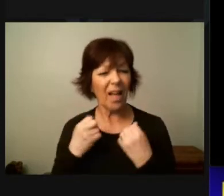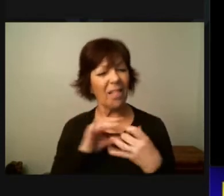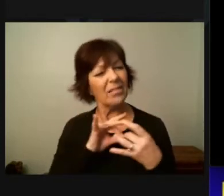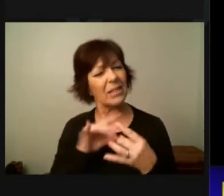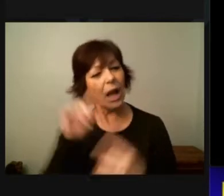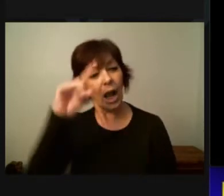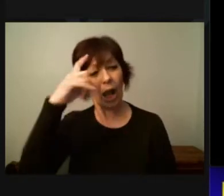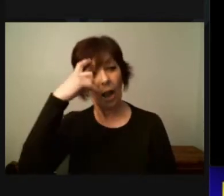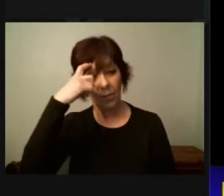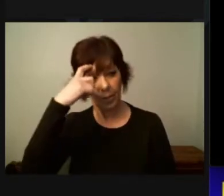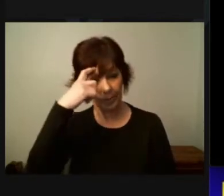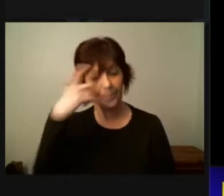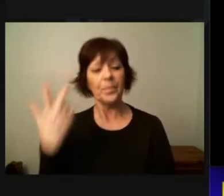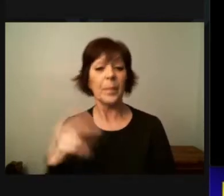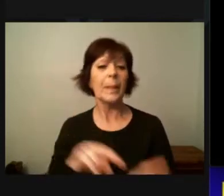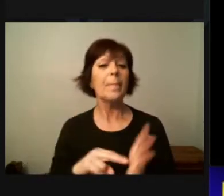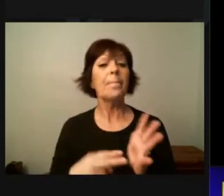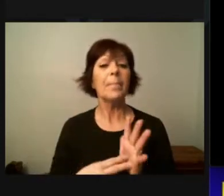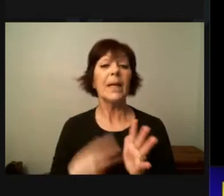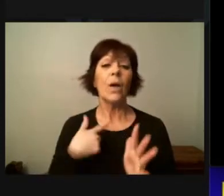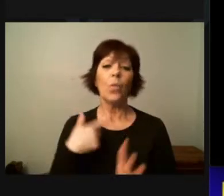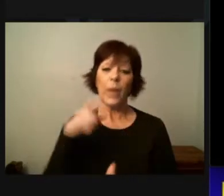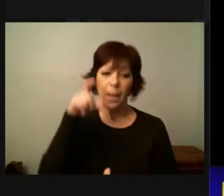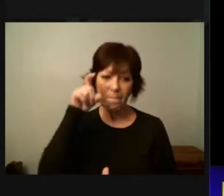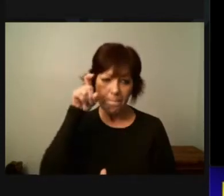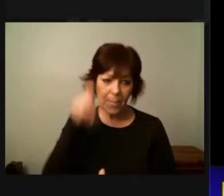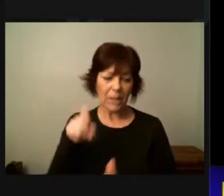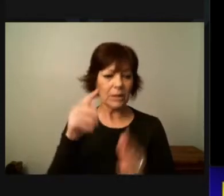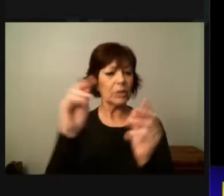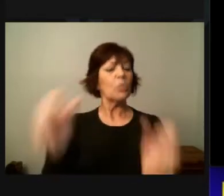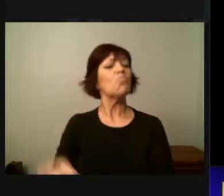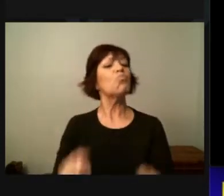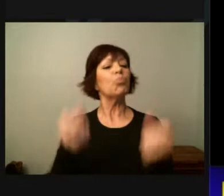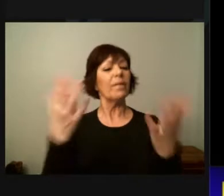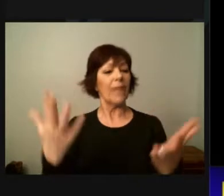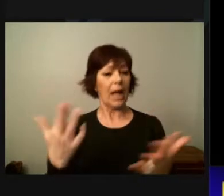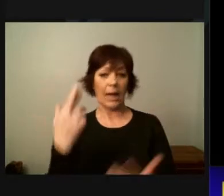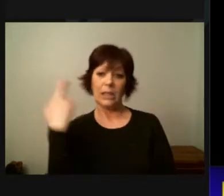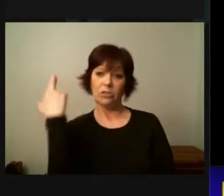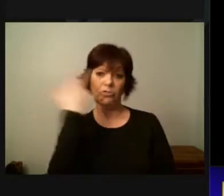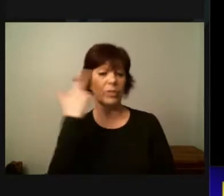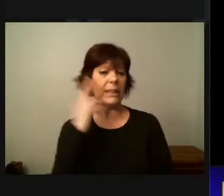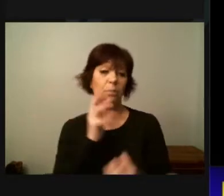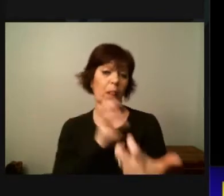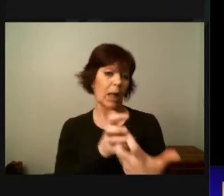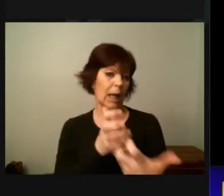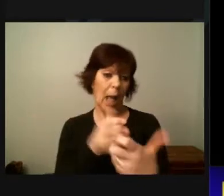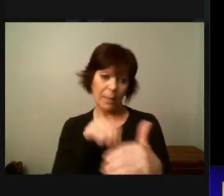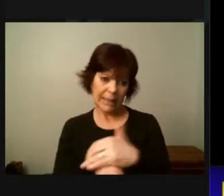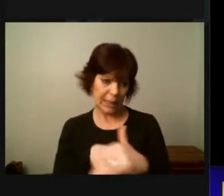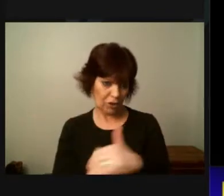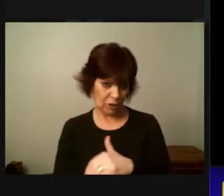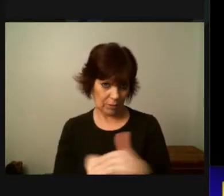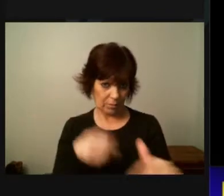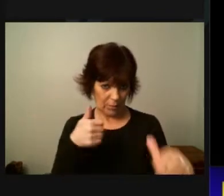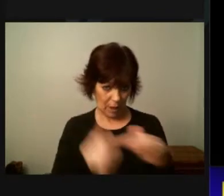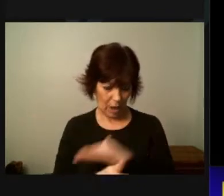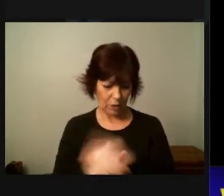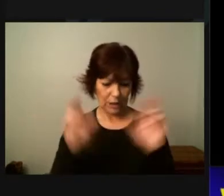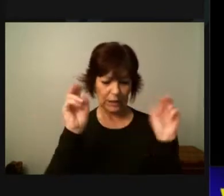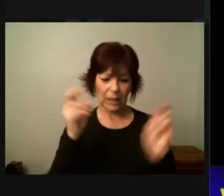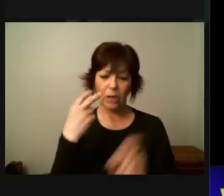such, we need to make sure that we are providing reasonable accommodations under Title II of the Americans